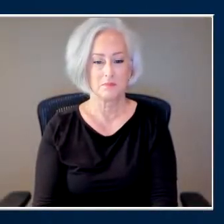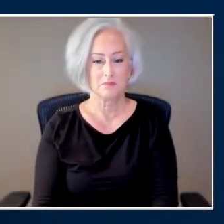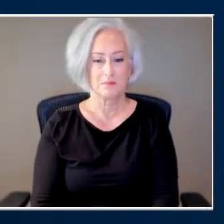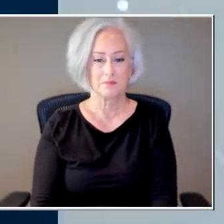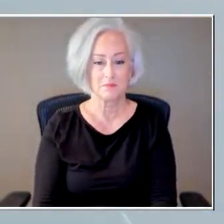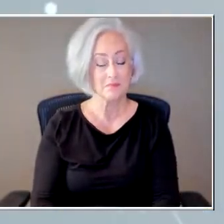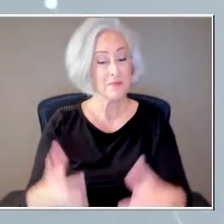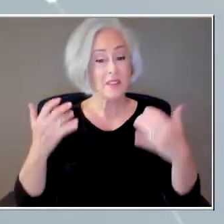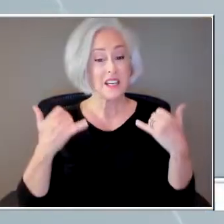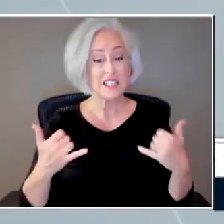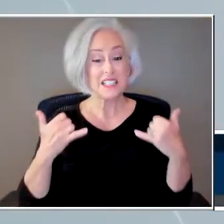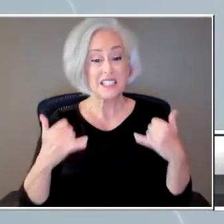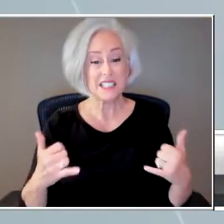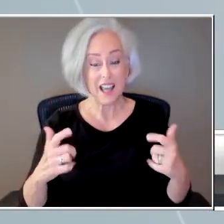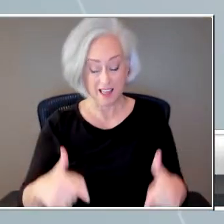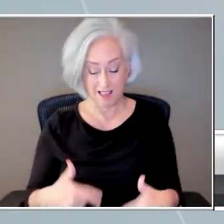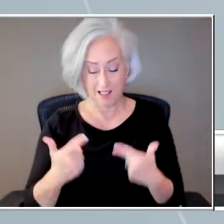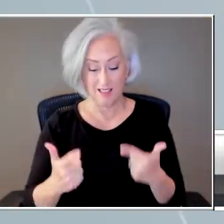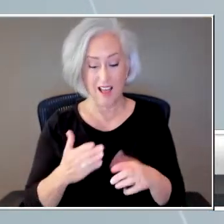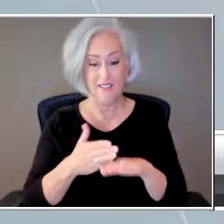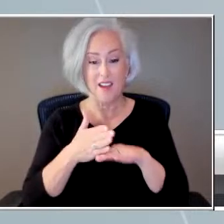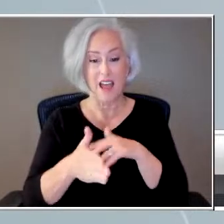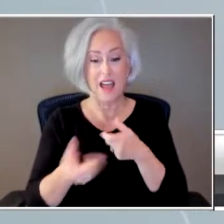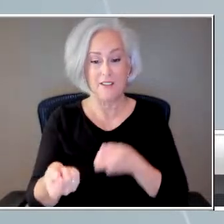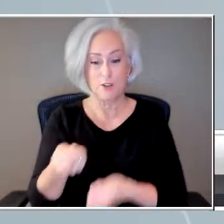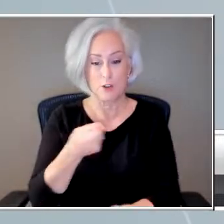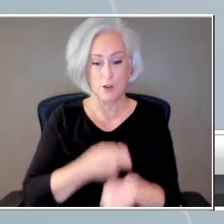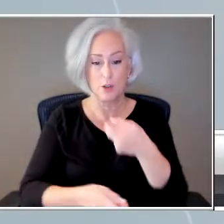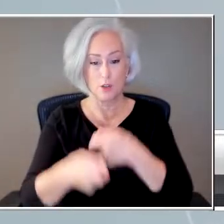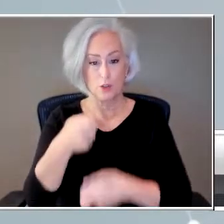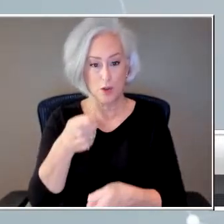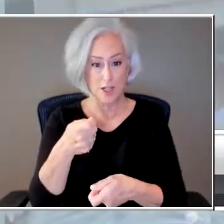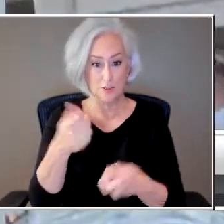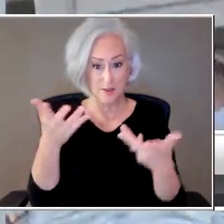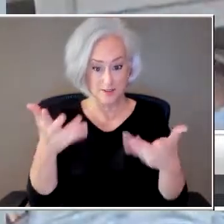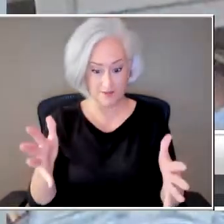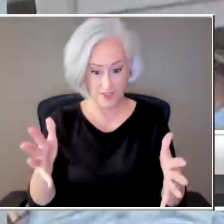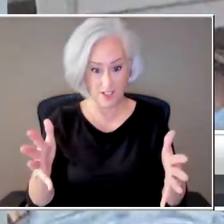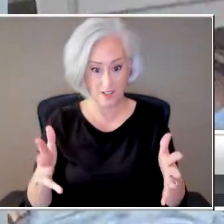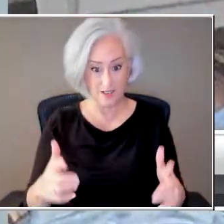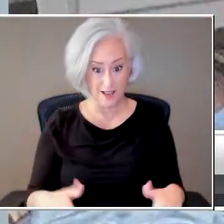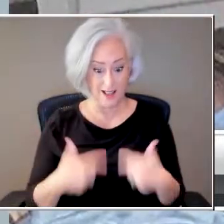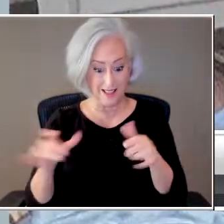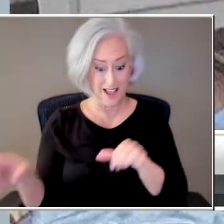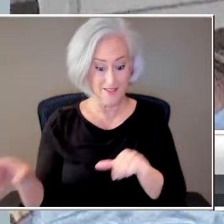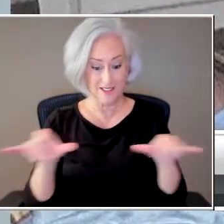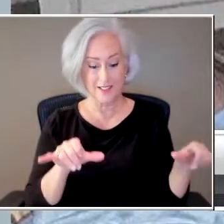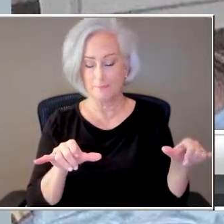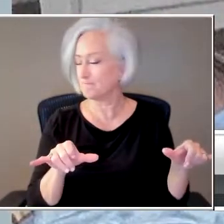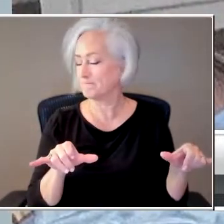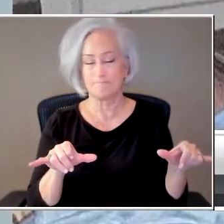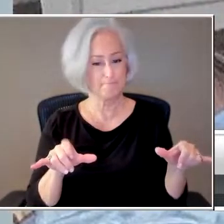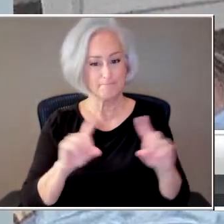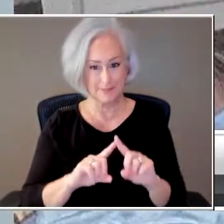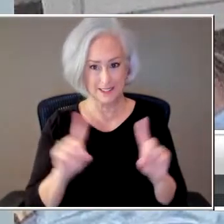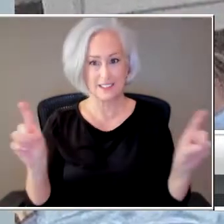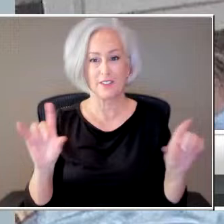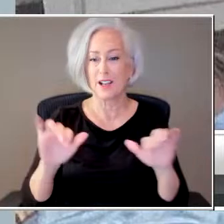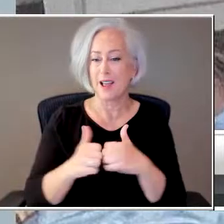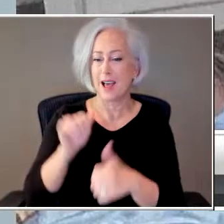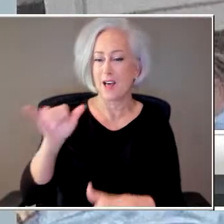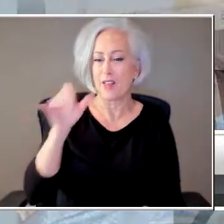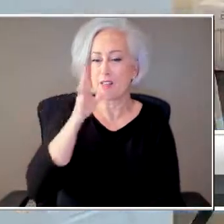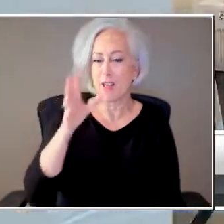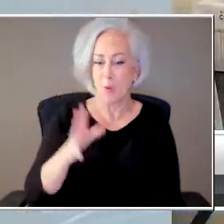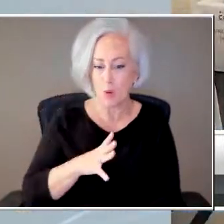Coming up today, life after transplant isn't always life as it used to be. How this young woman endured serious setbacks